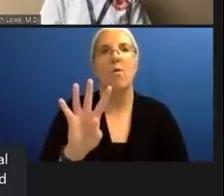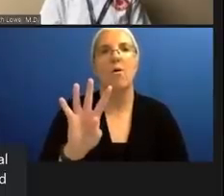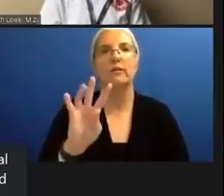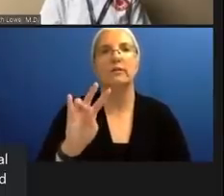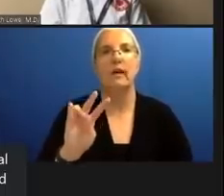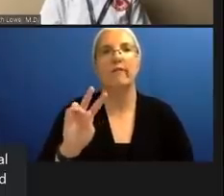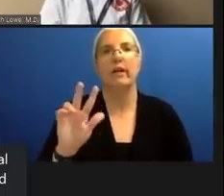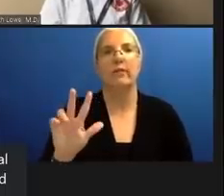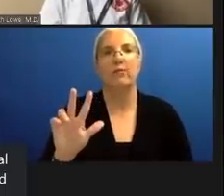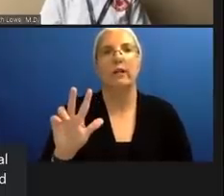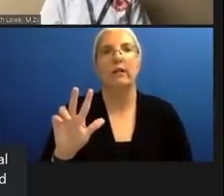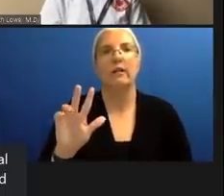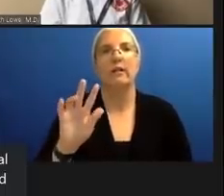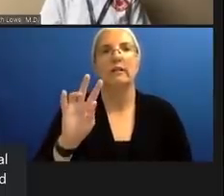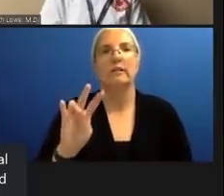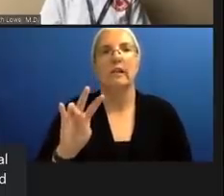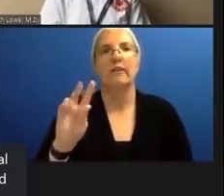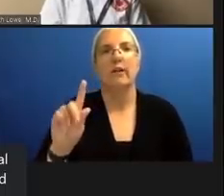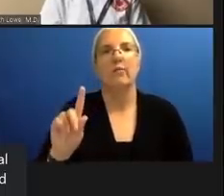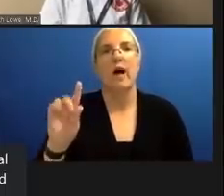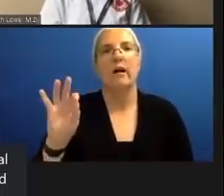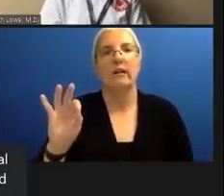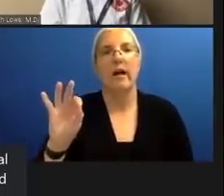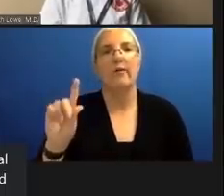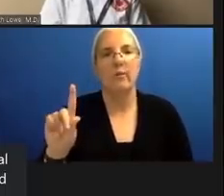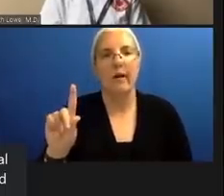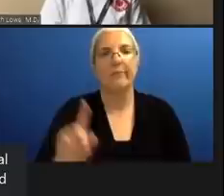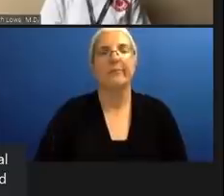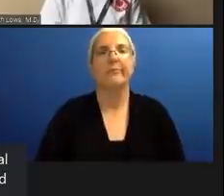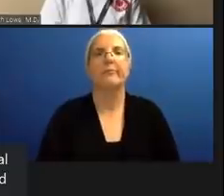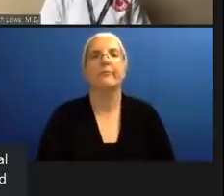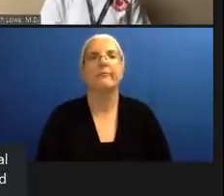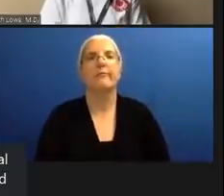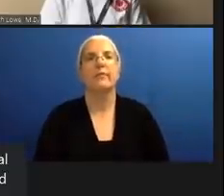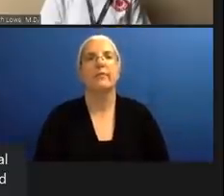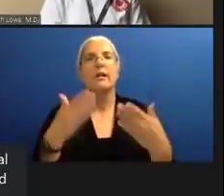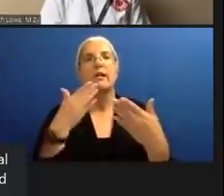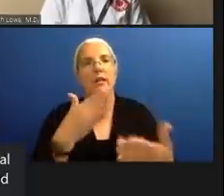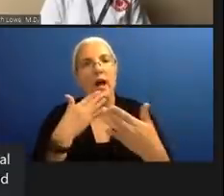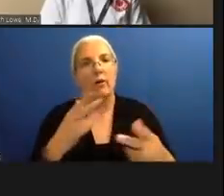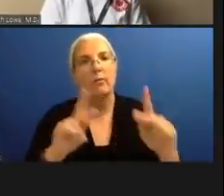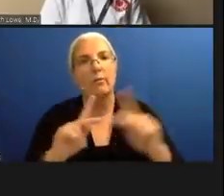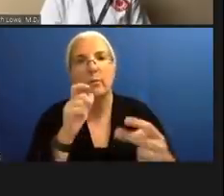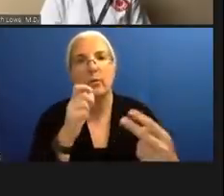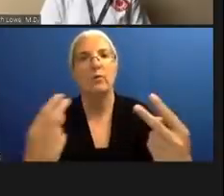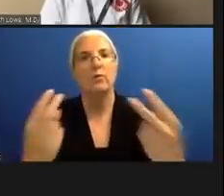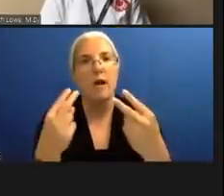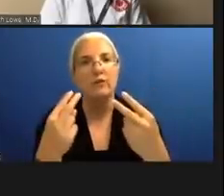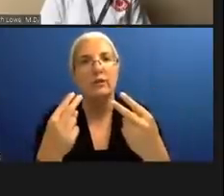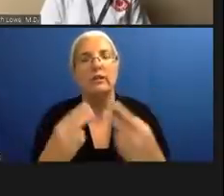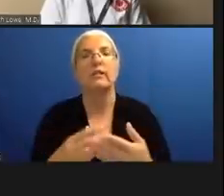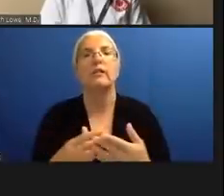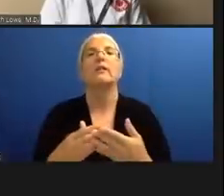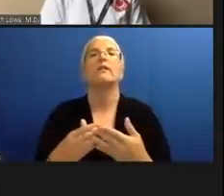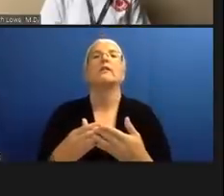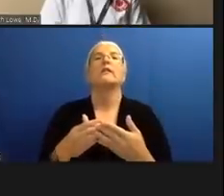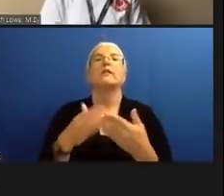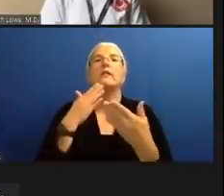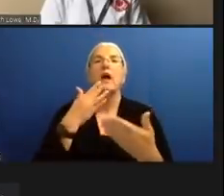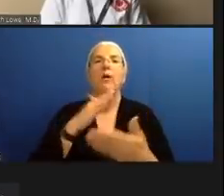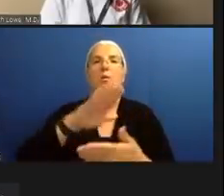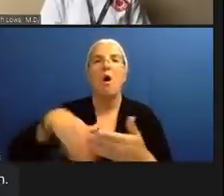415-473-7191. Again, thank you to our participants. Thank you to all of you at home for watching, and stay safe, Marin. We'll see you